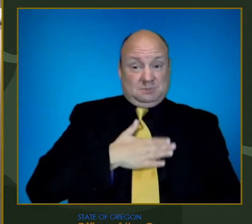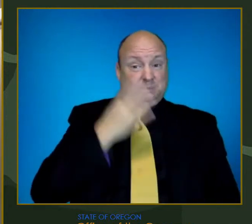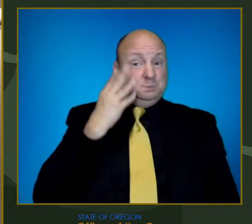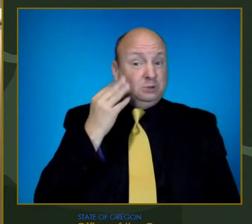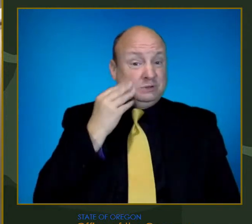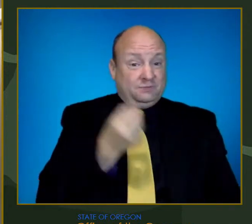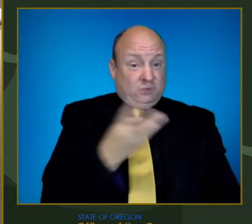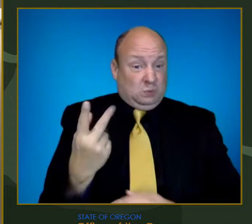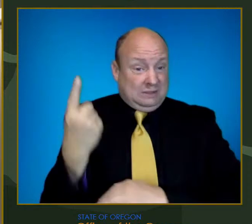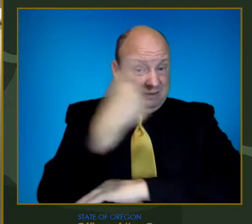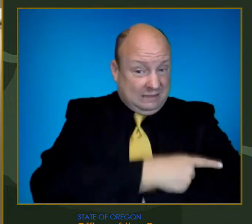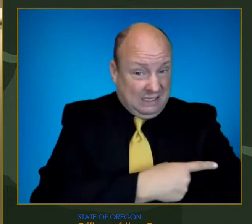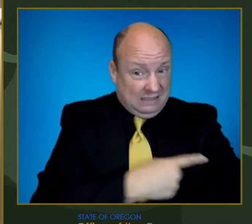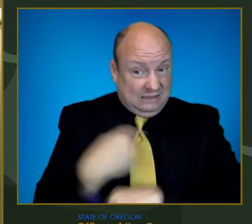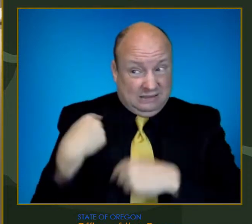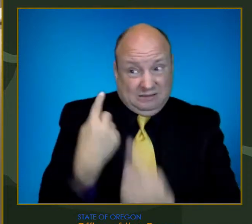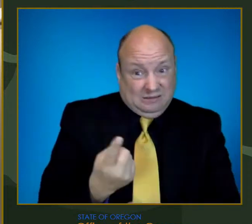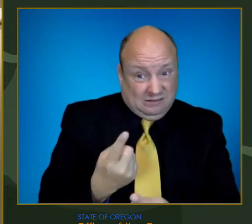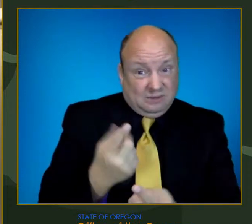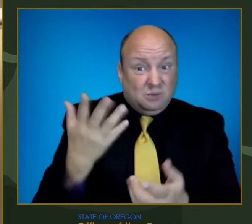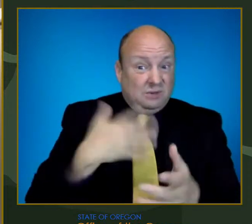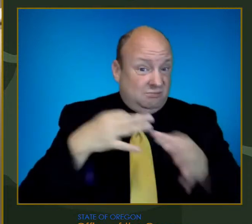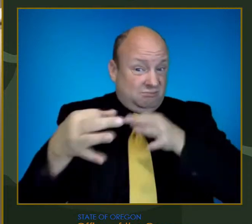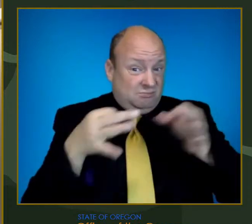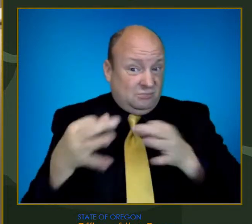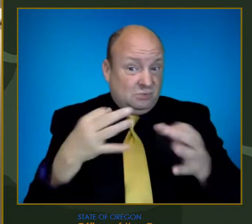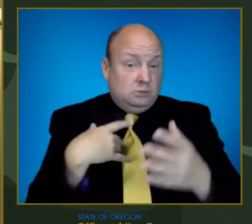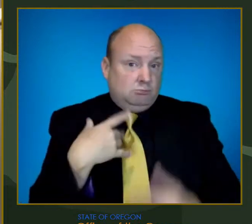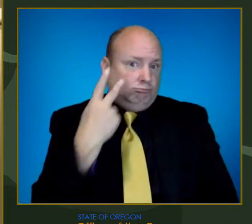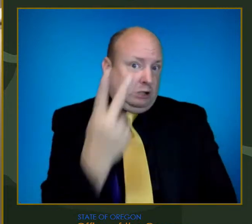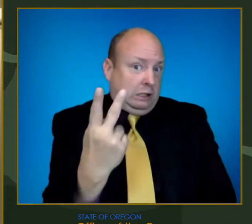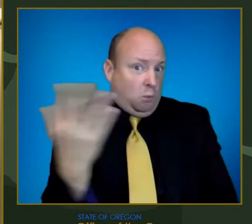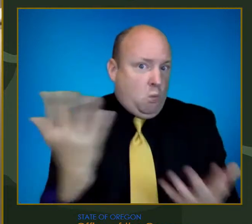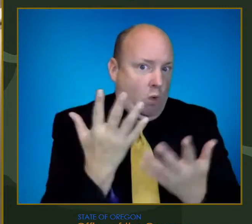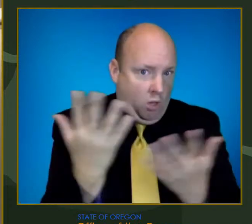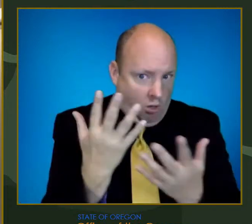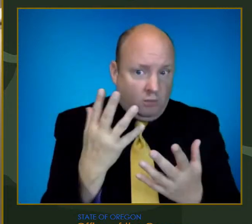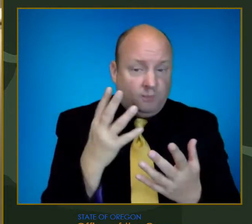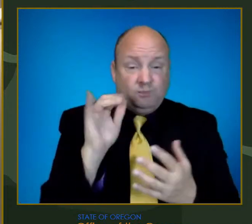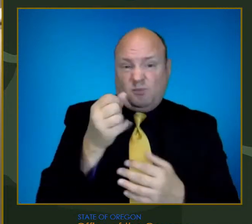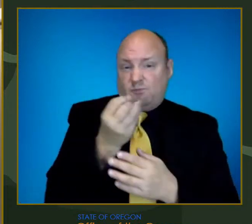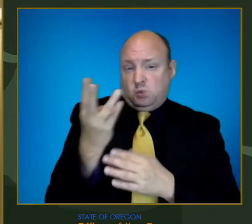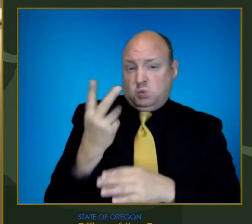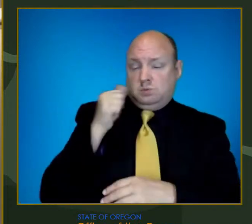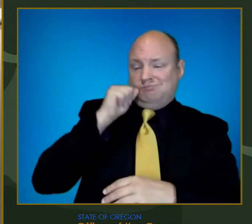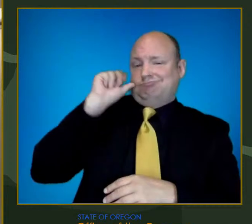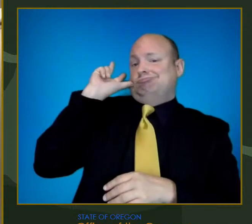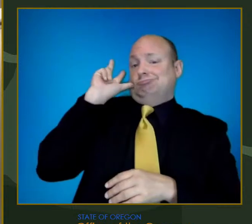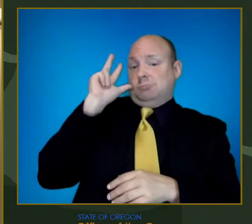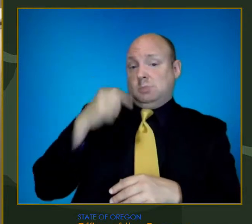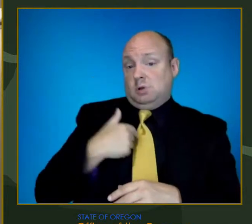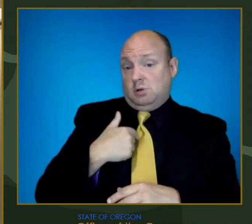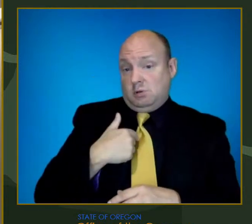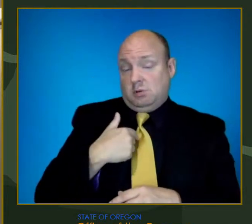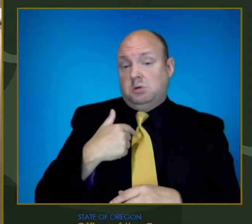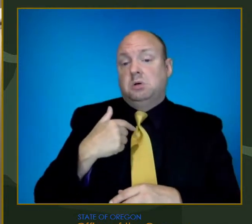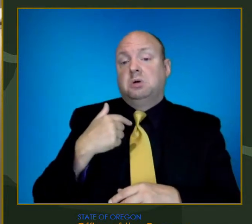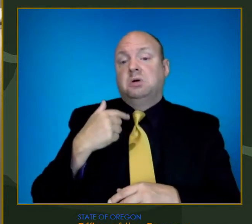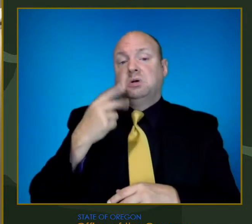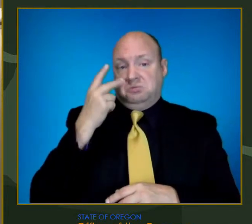see what I see. Just a few days ago, I had the honor of stepping into our intensive care unit in